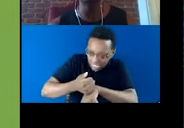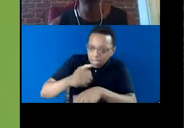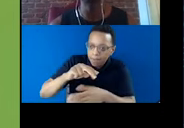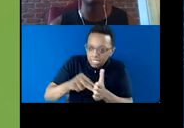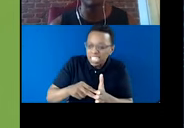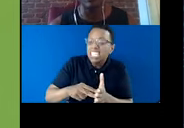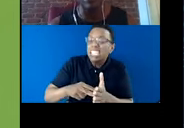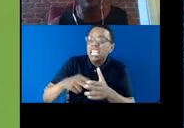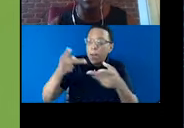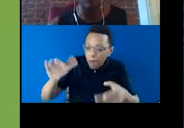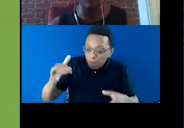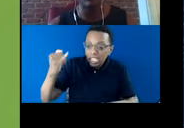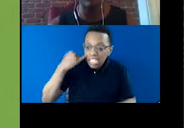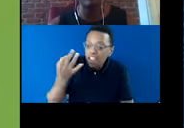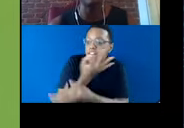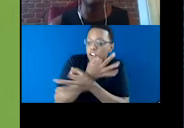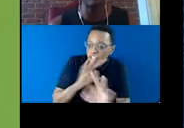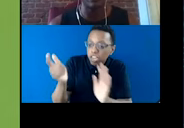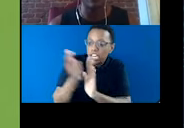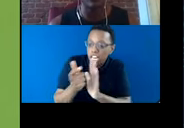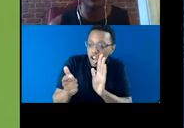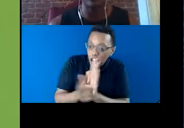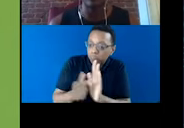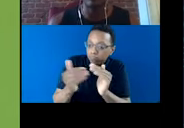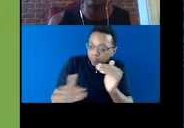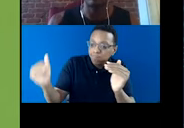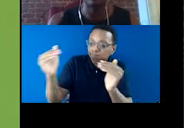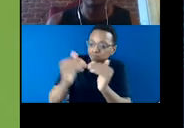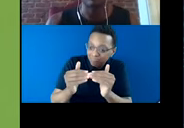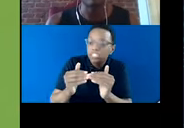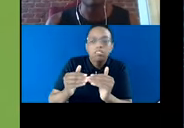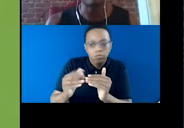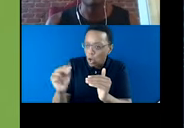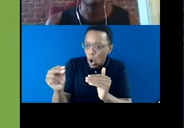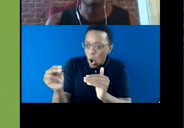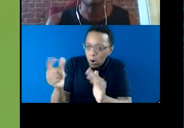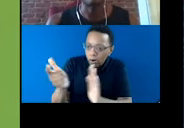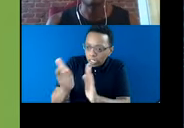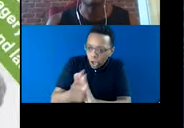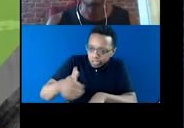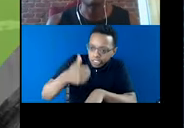free, even when they are legally supposed to be considered just like you as citizens.